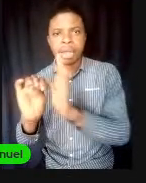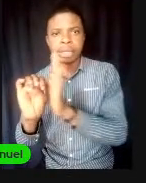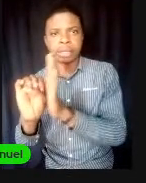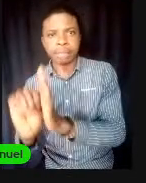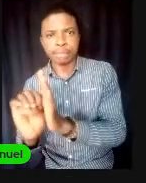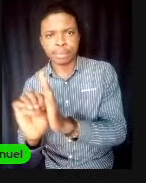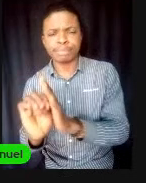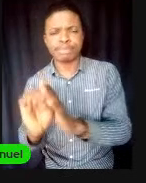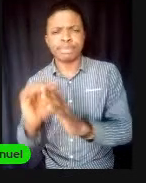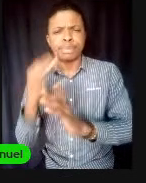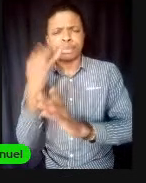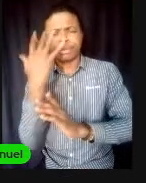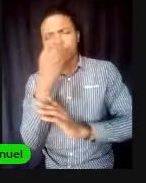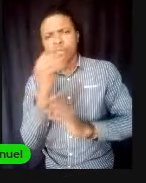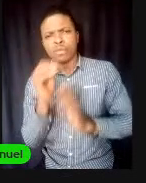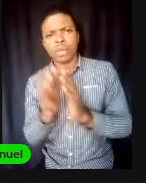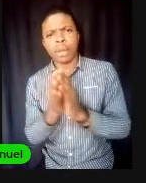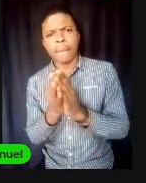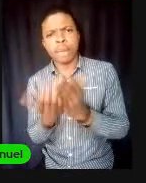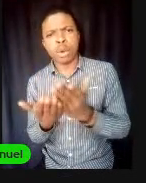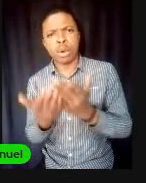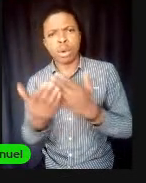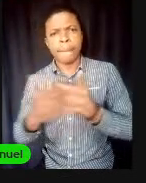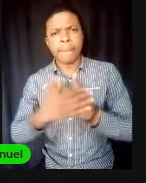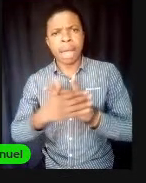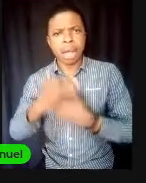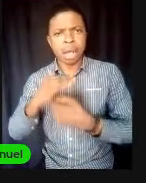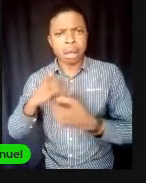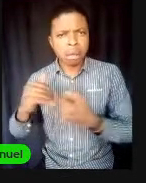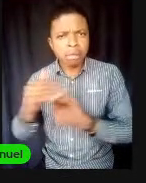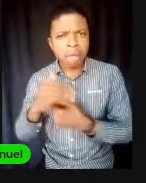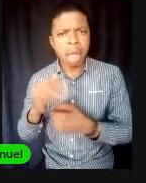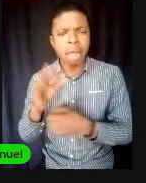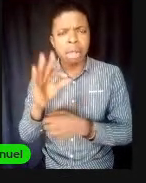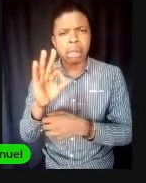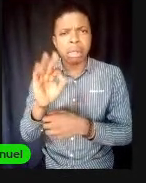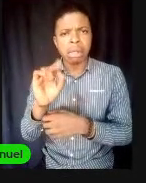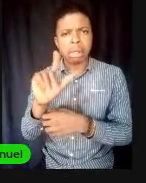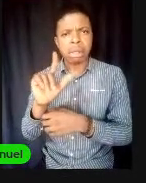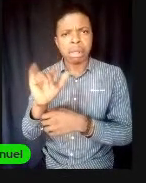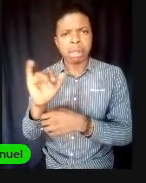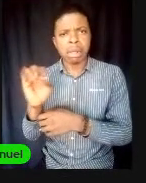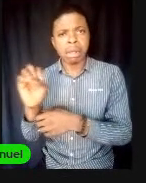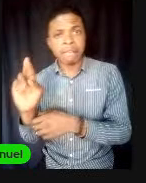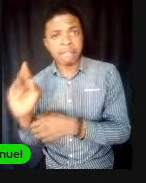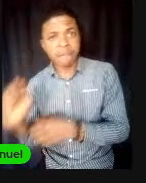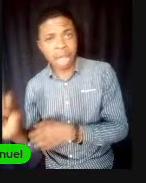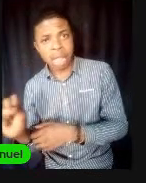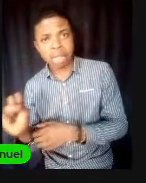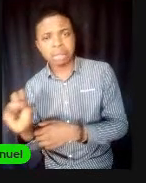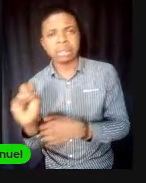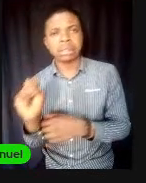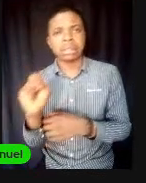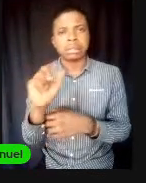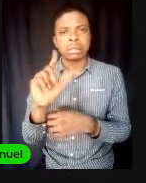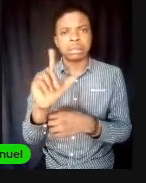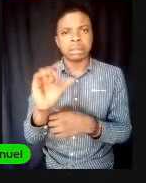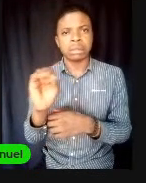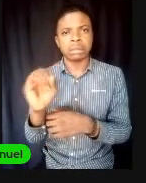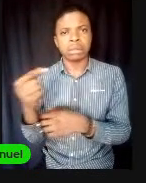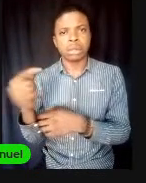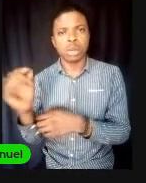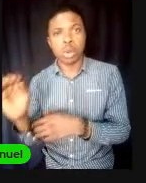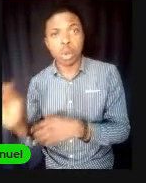card, flyers, logos. All these are examples of graphic designs which we use to pass